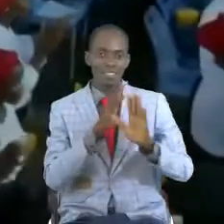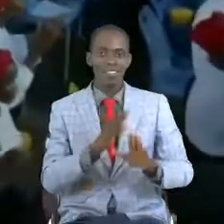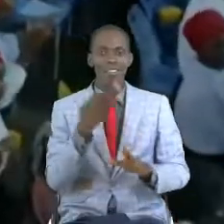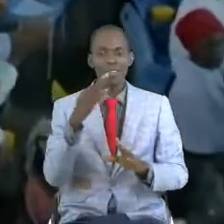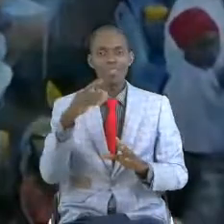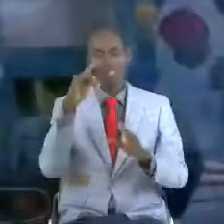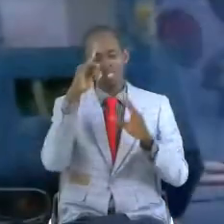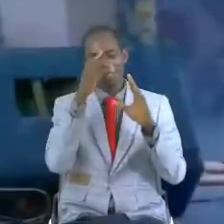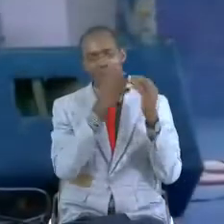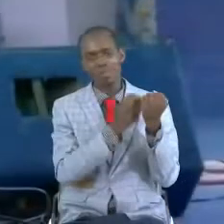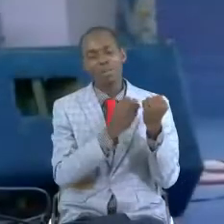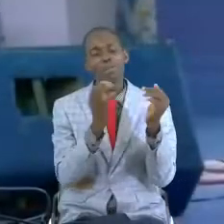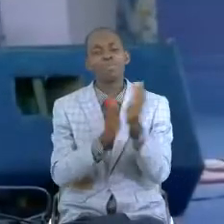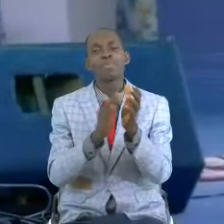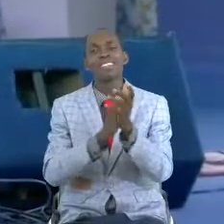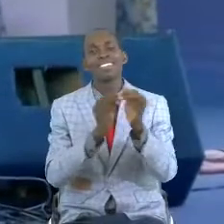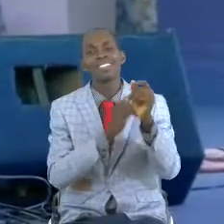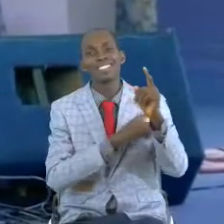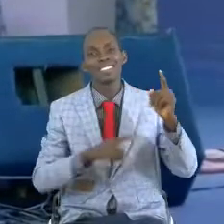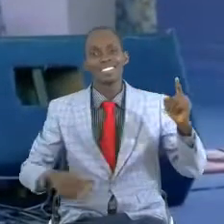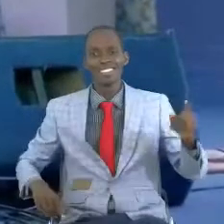Praise the Lord.